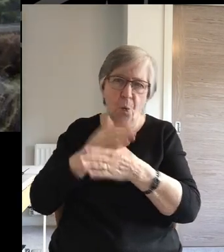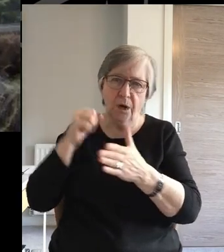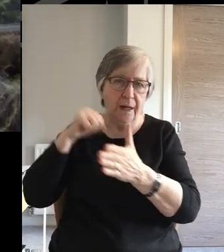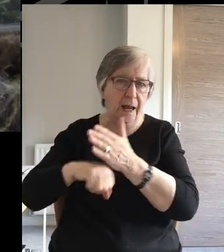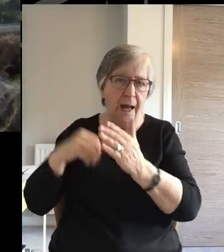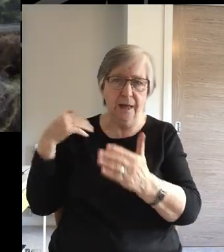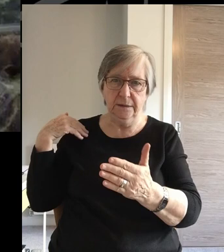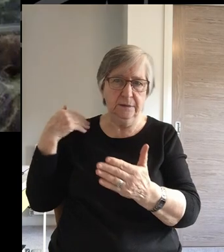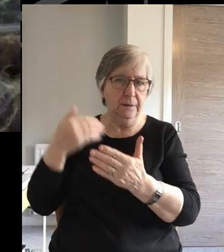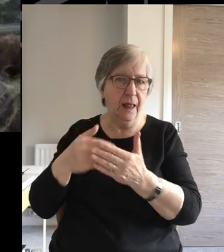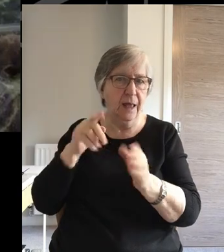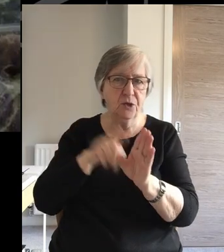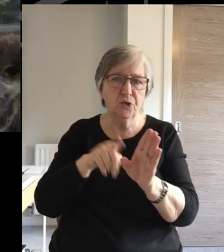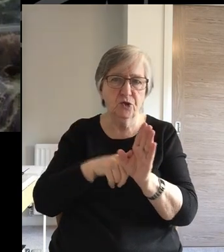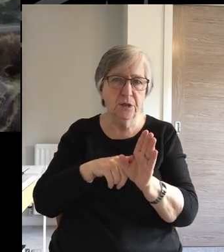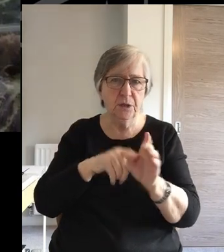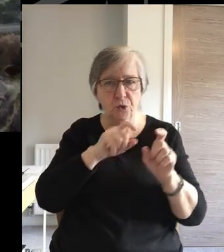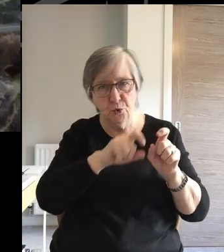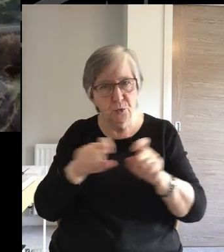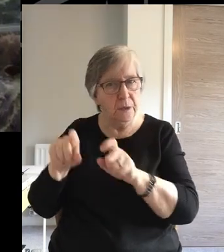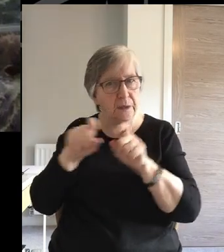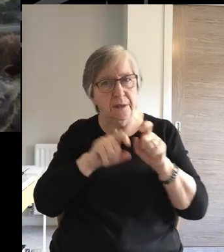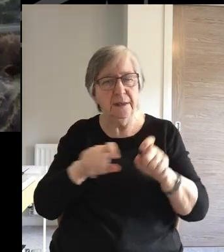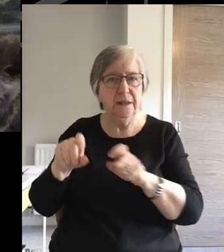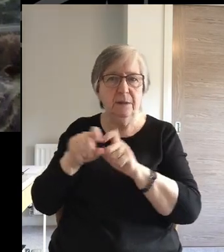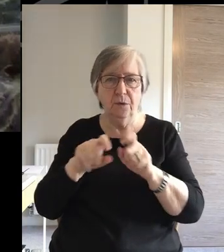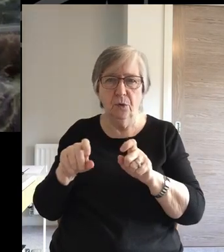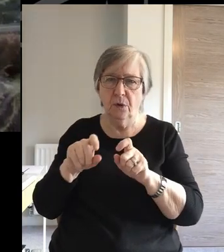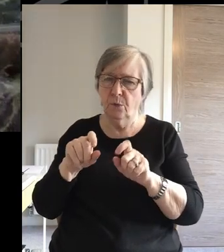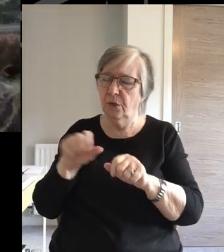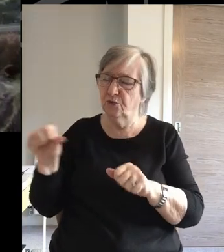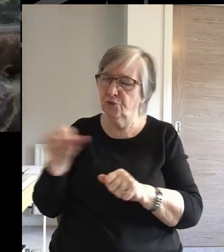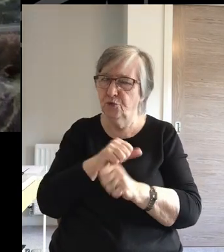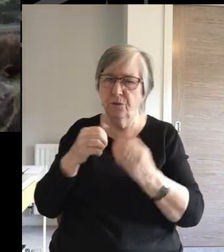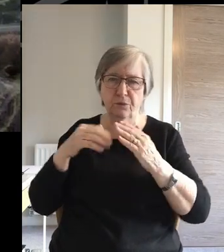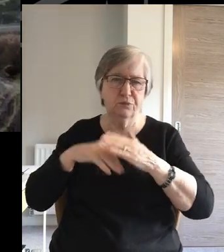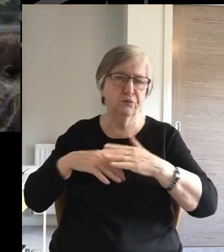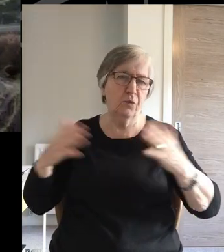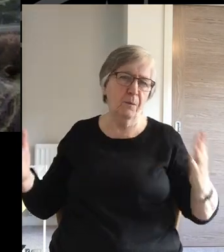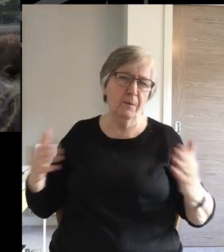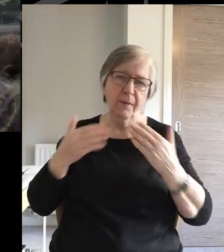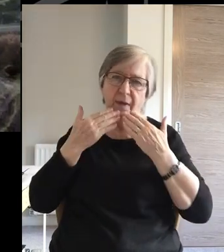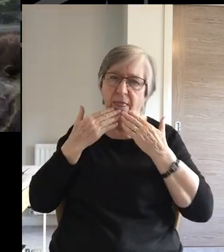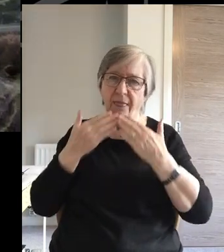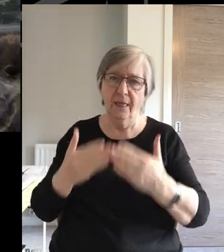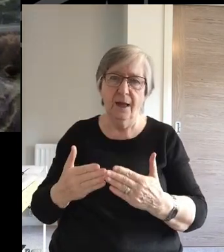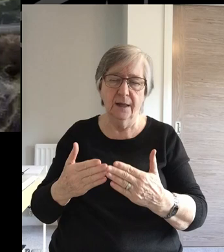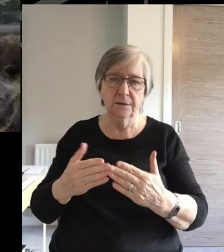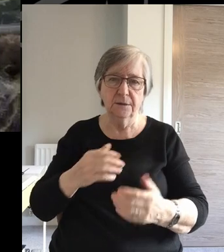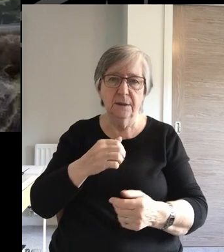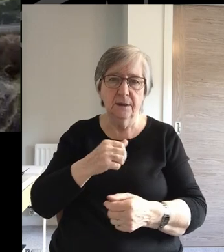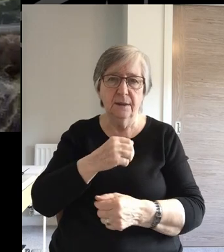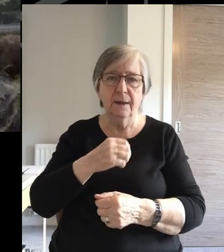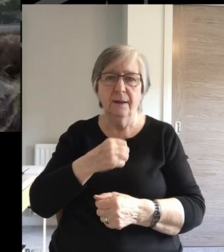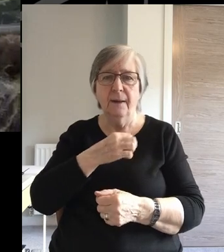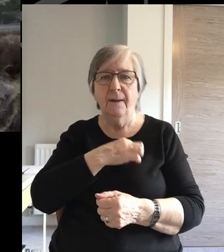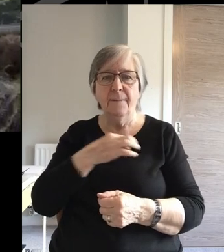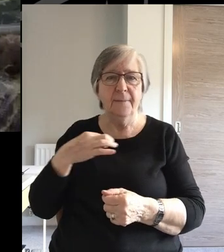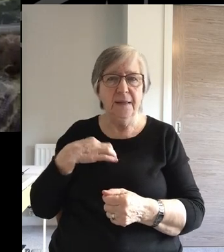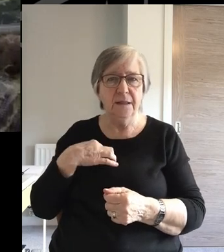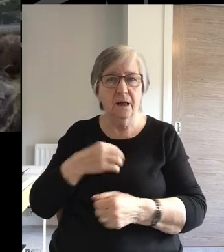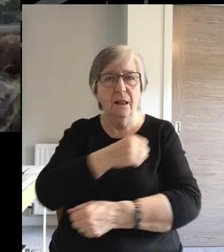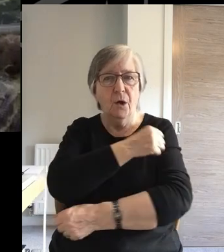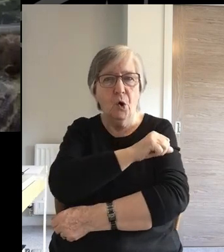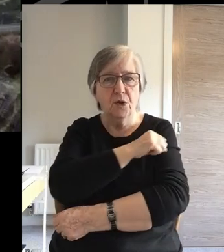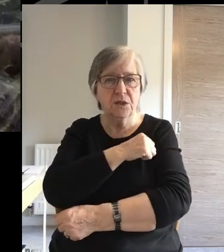country going and to whom we owe a massive debt of gratitude. For the medical and hospital staff who